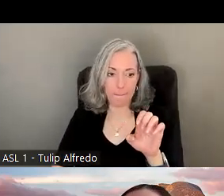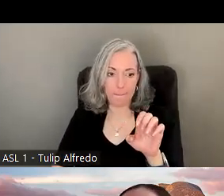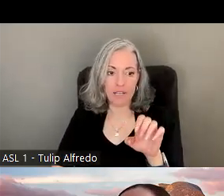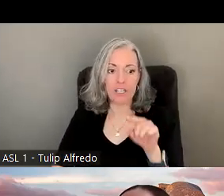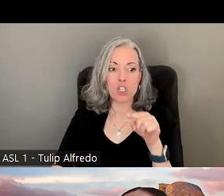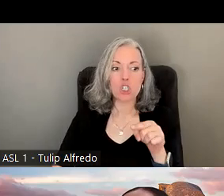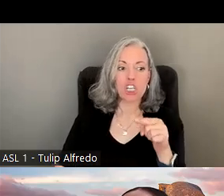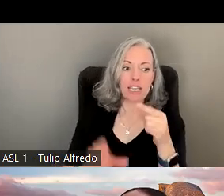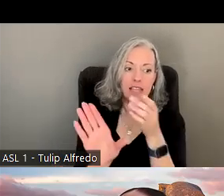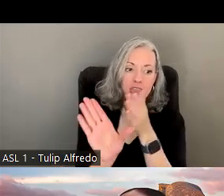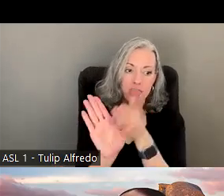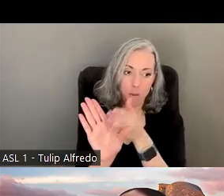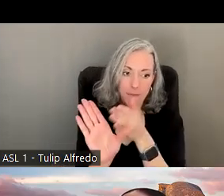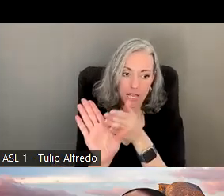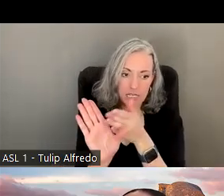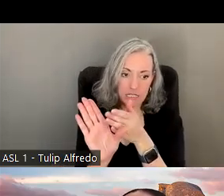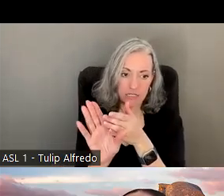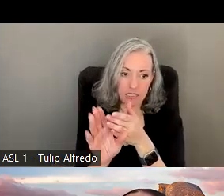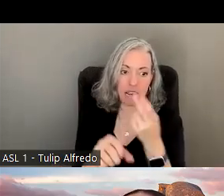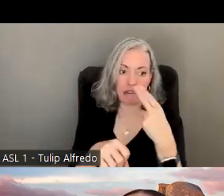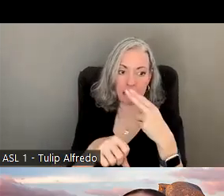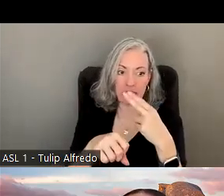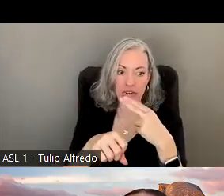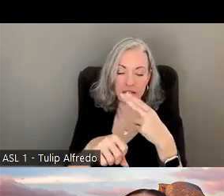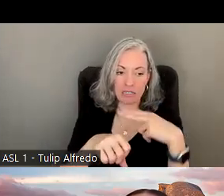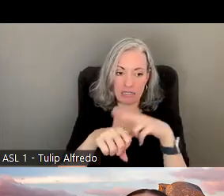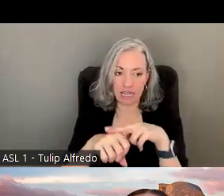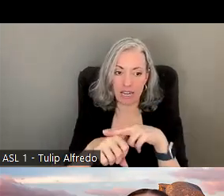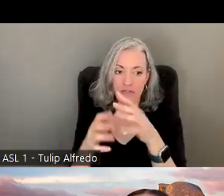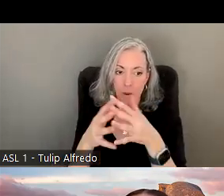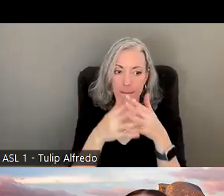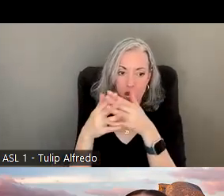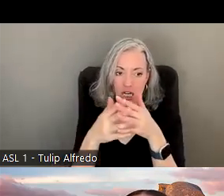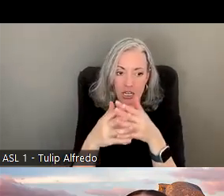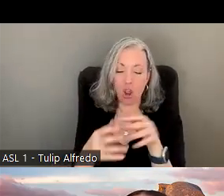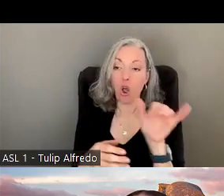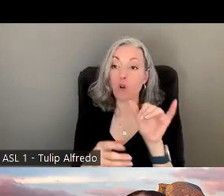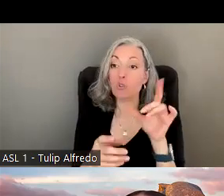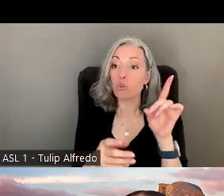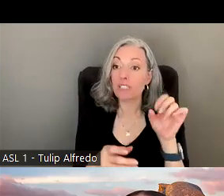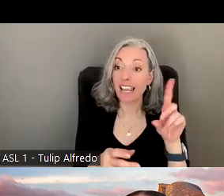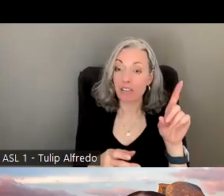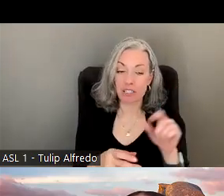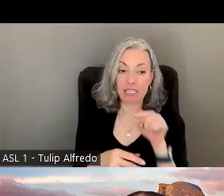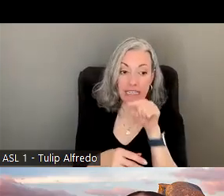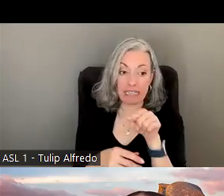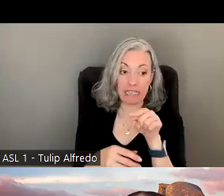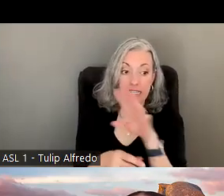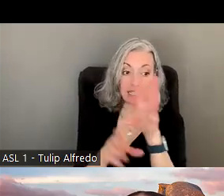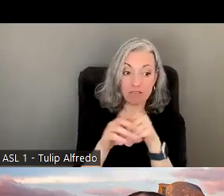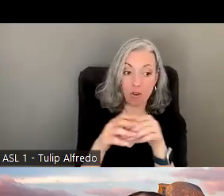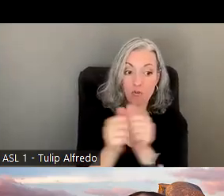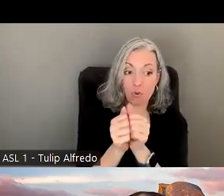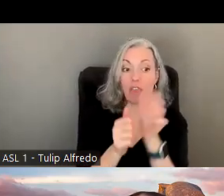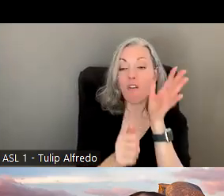psychotherapist. And also David's expertise and background is in working with farm